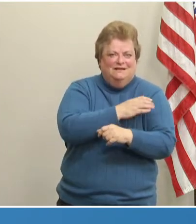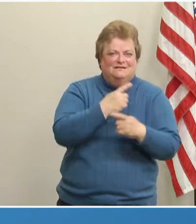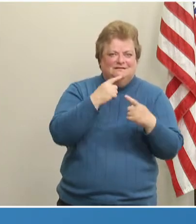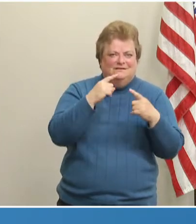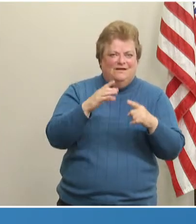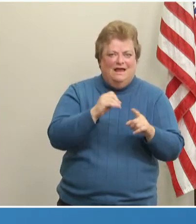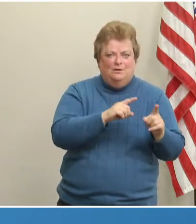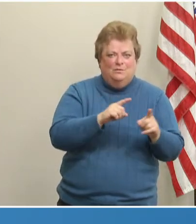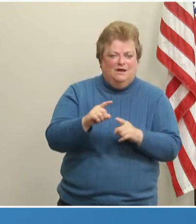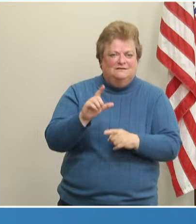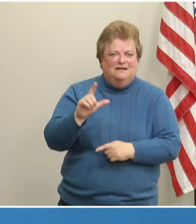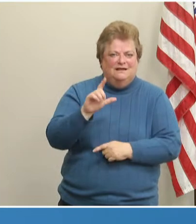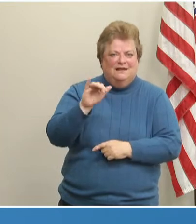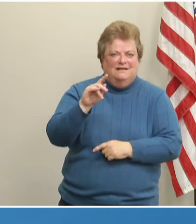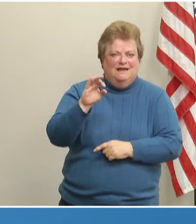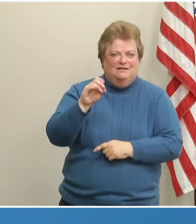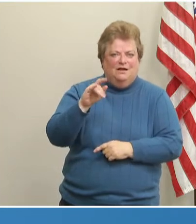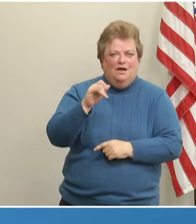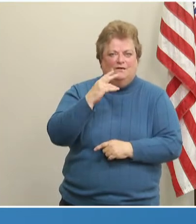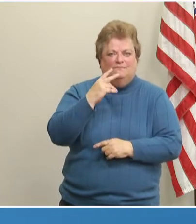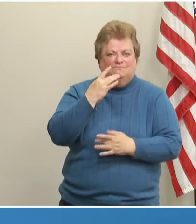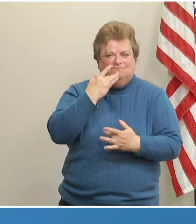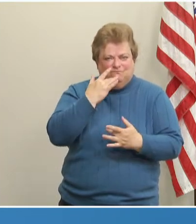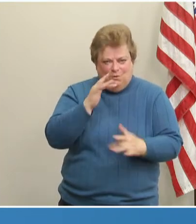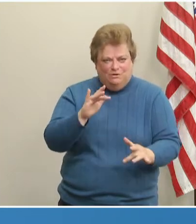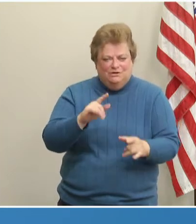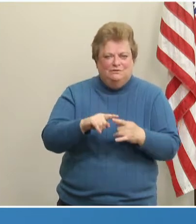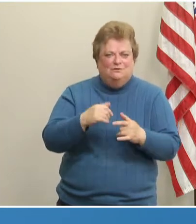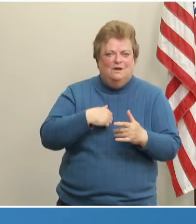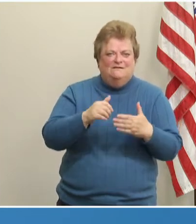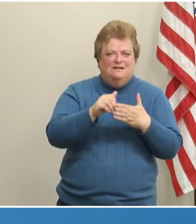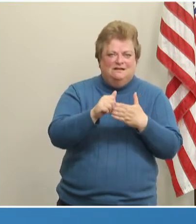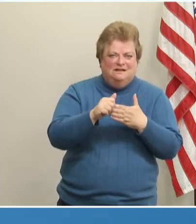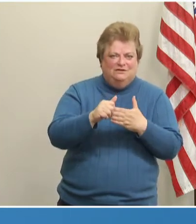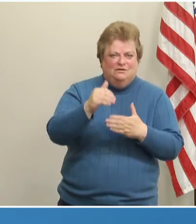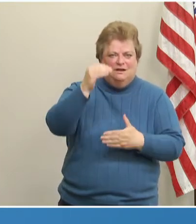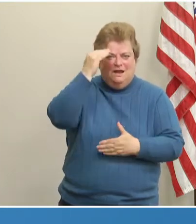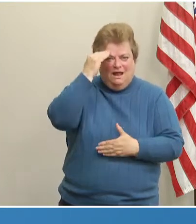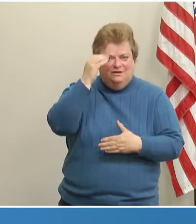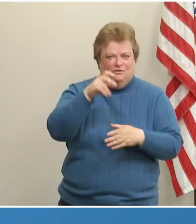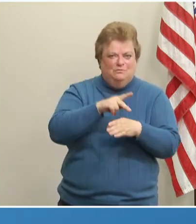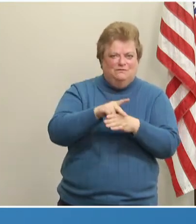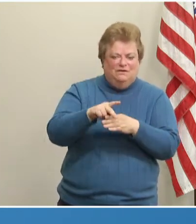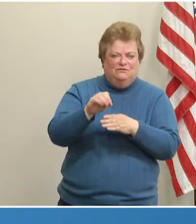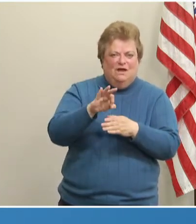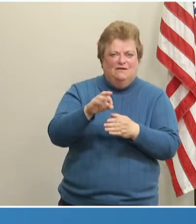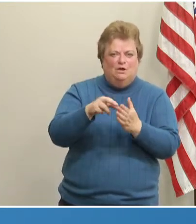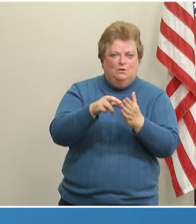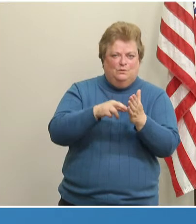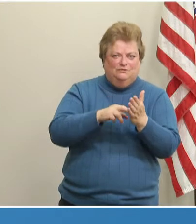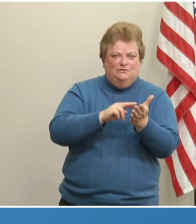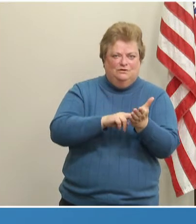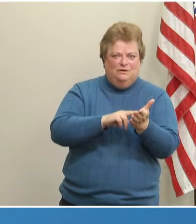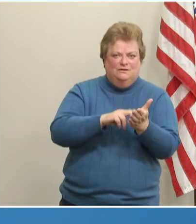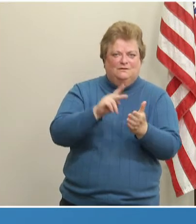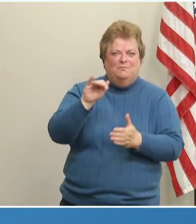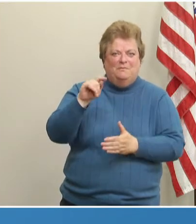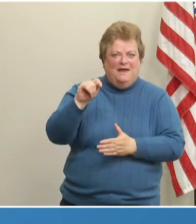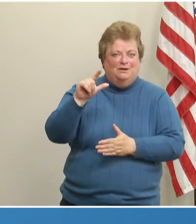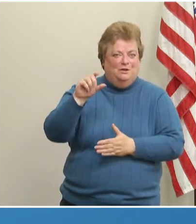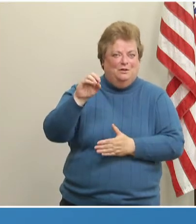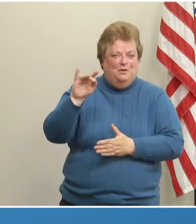Lincoln and Lancaster County residents are fortunate to have the leadership and professionalism of a registered nurse, Pat